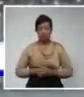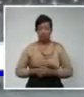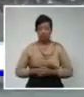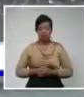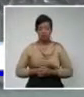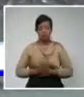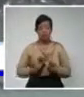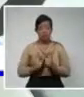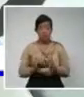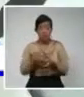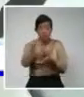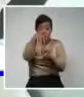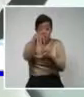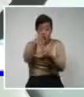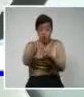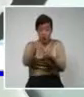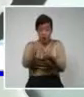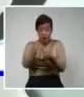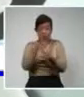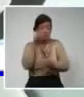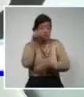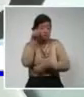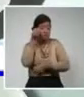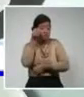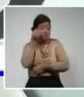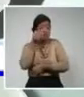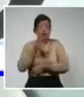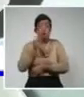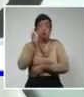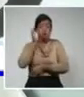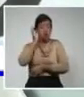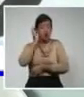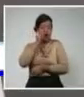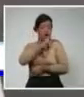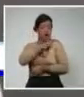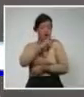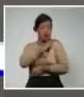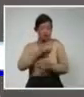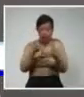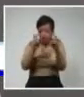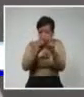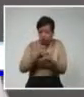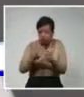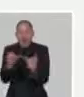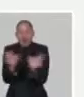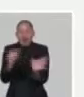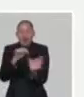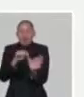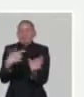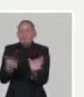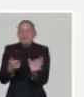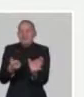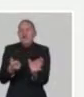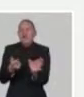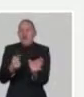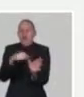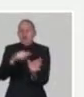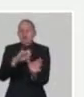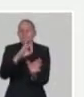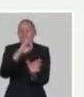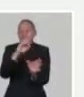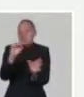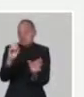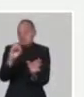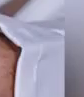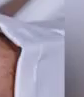COVID-19. Cuba has developed 4 vaccine candidates against COVID-19. 2 of them, Soberana 2